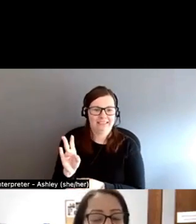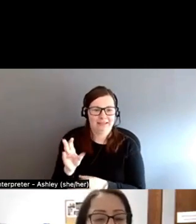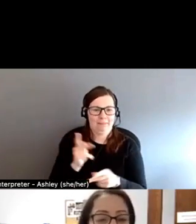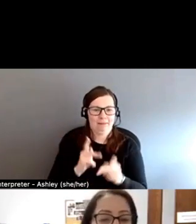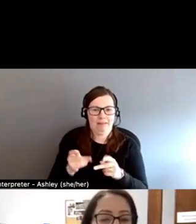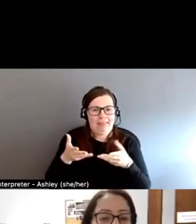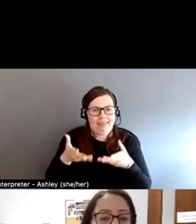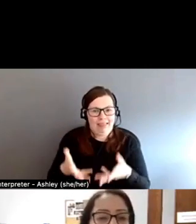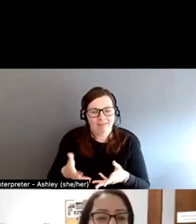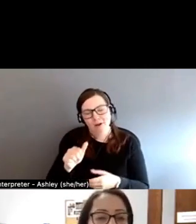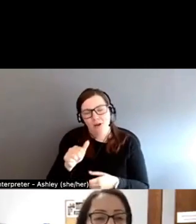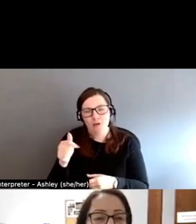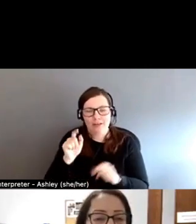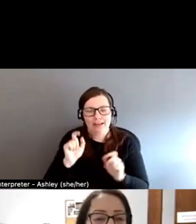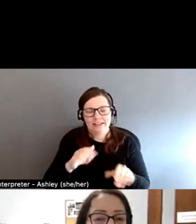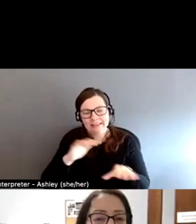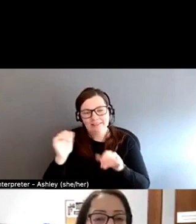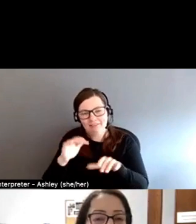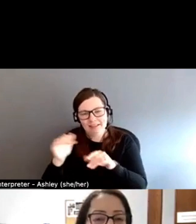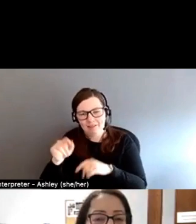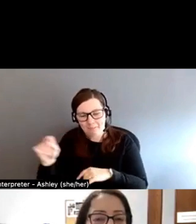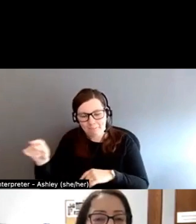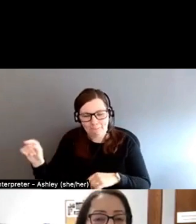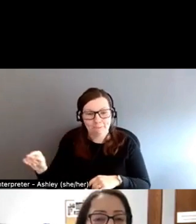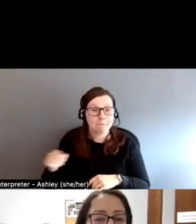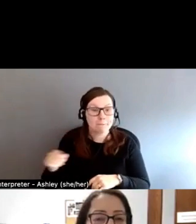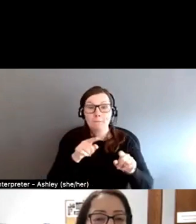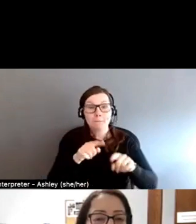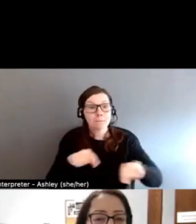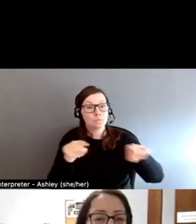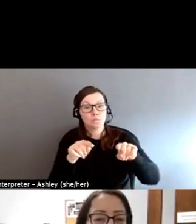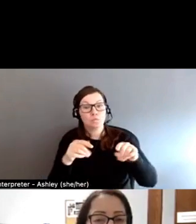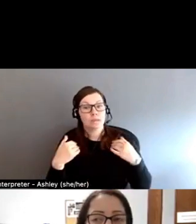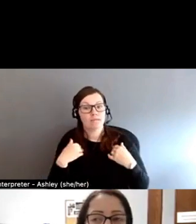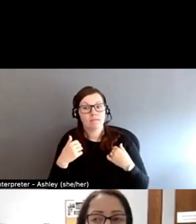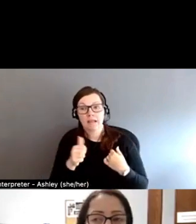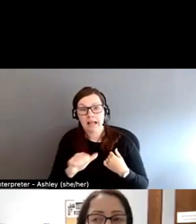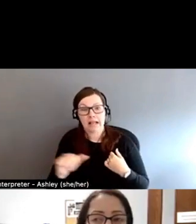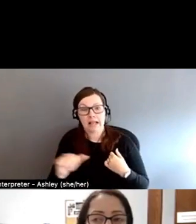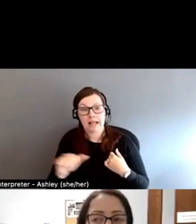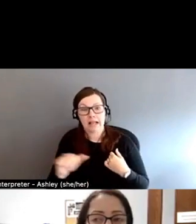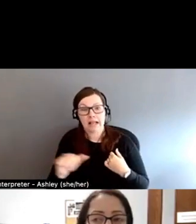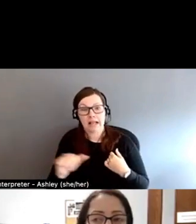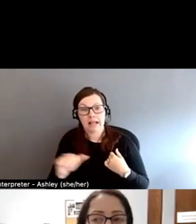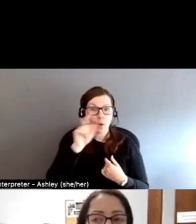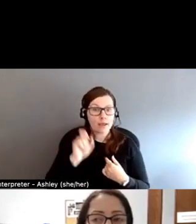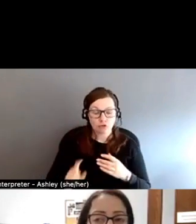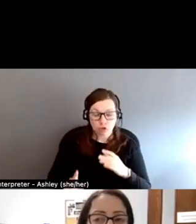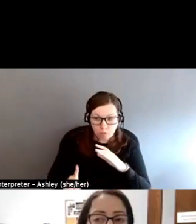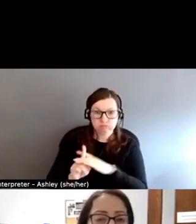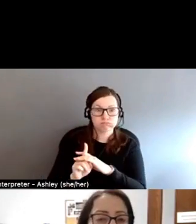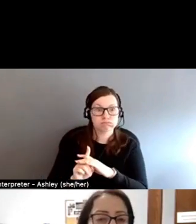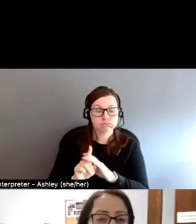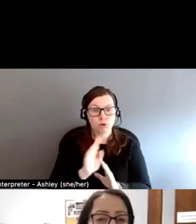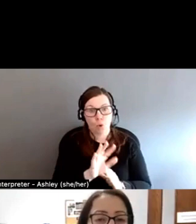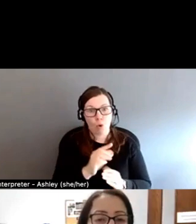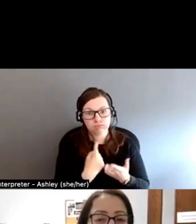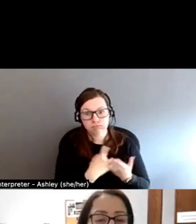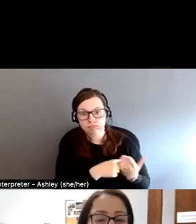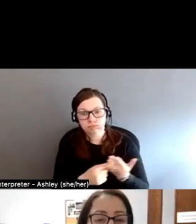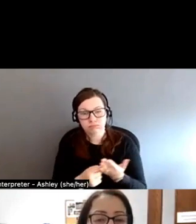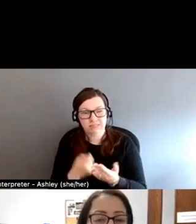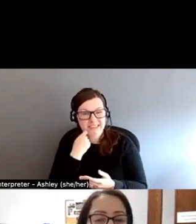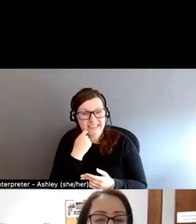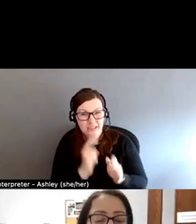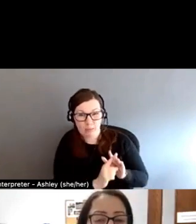So did anybody have any questions that came up from the work they did in their breakout room, or ideas that you